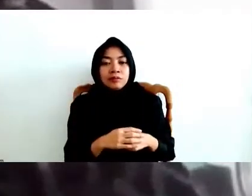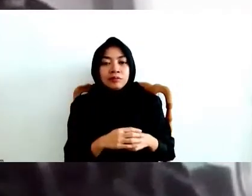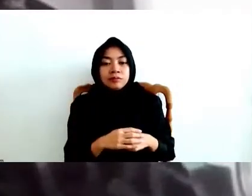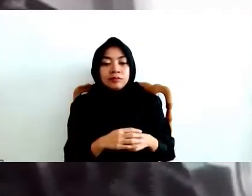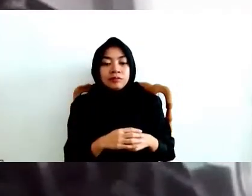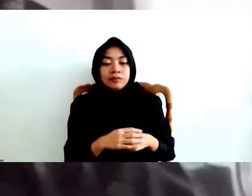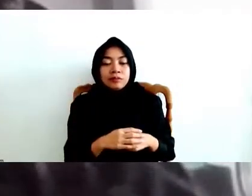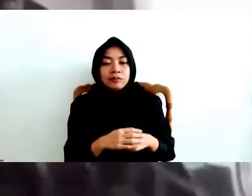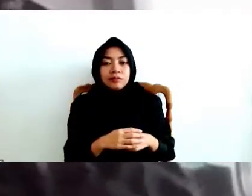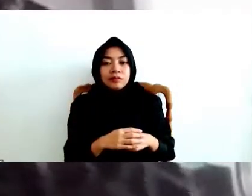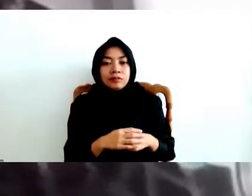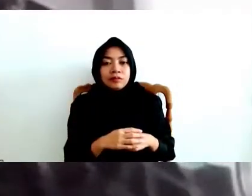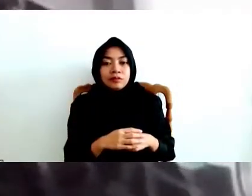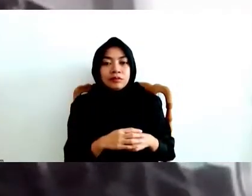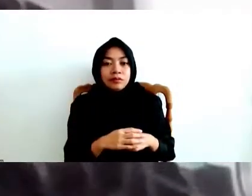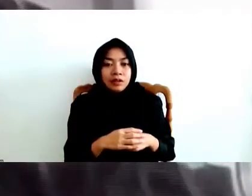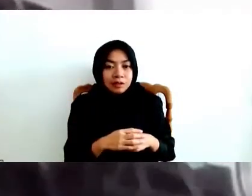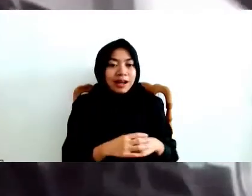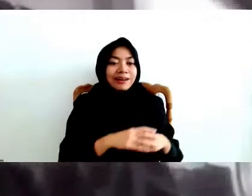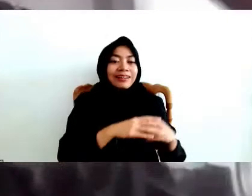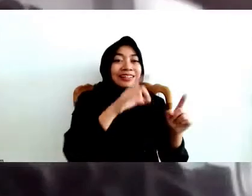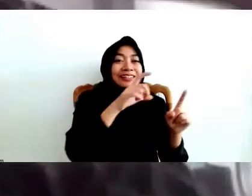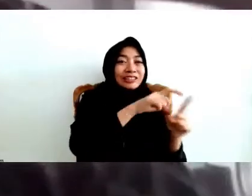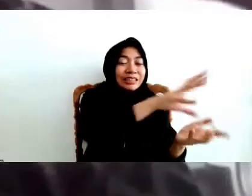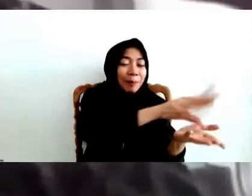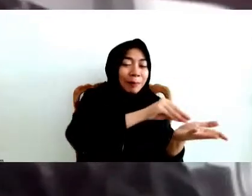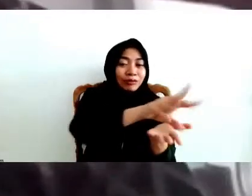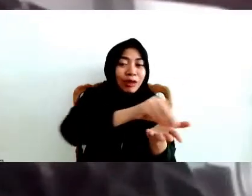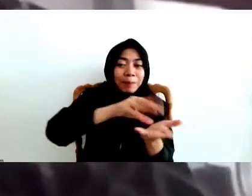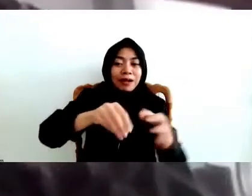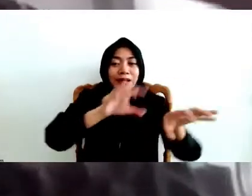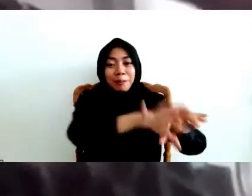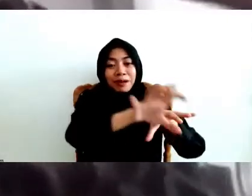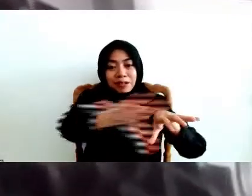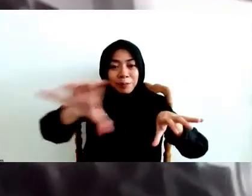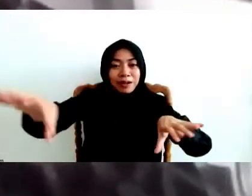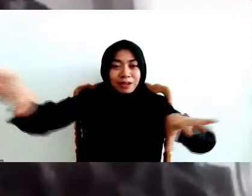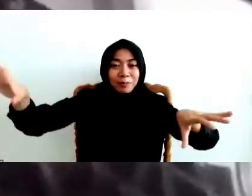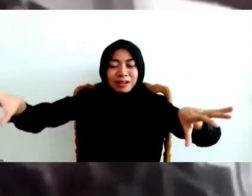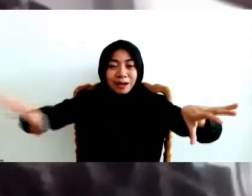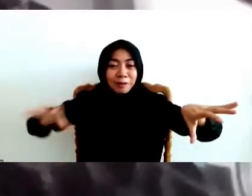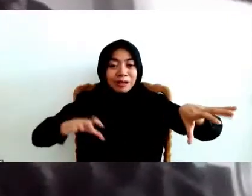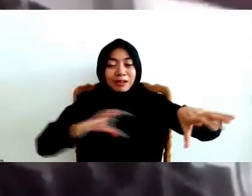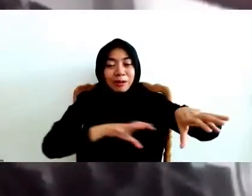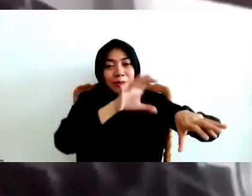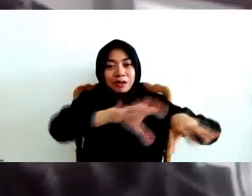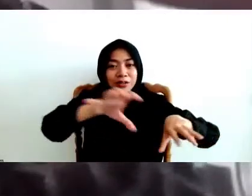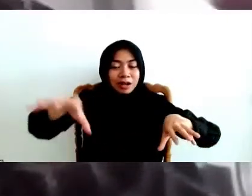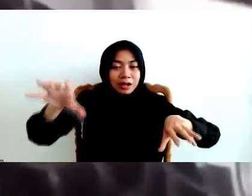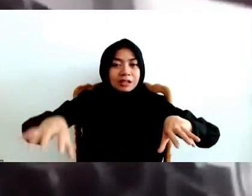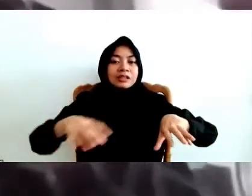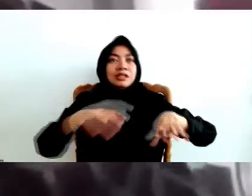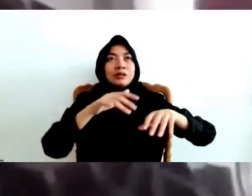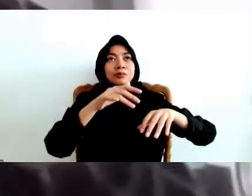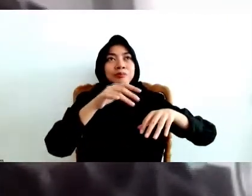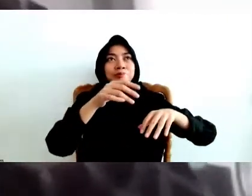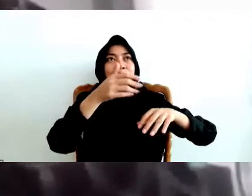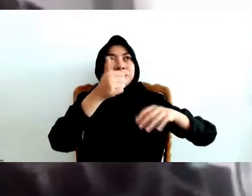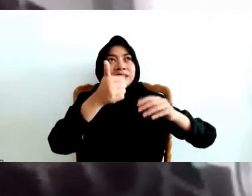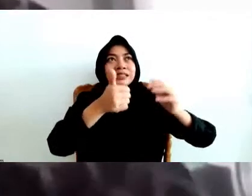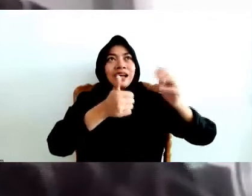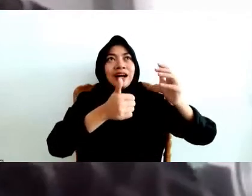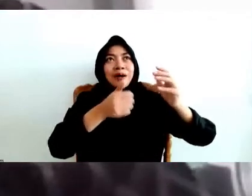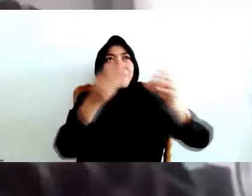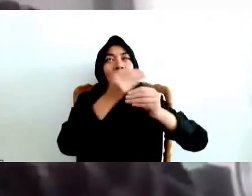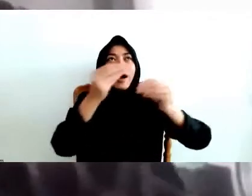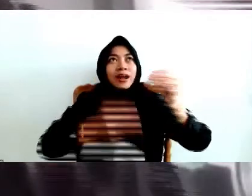across 100+ survey samples. And this 10 million observation represent 5.9 billion of